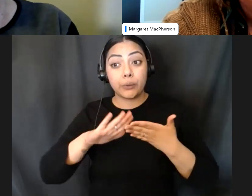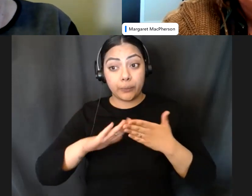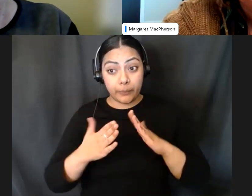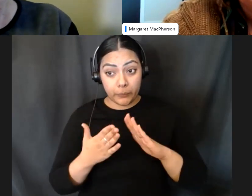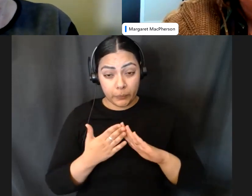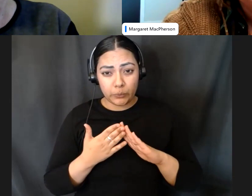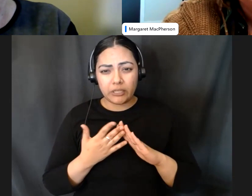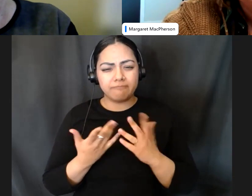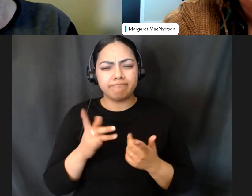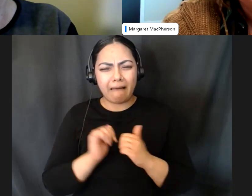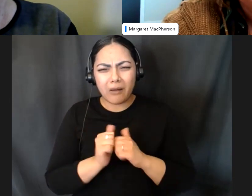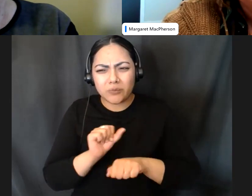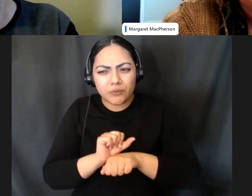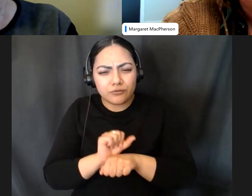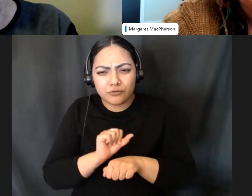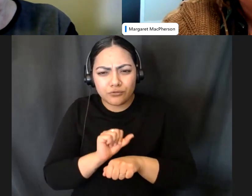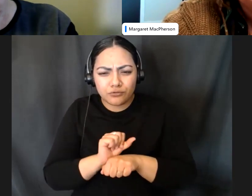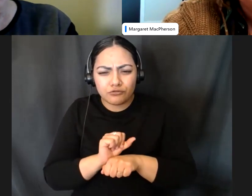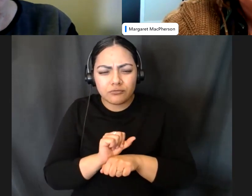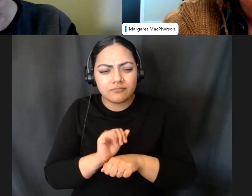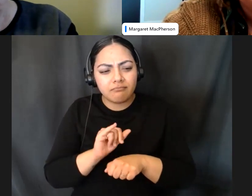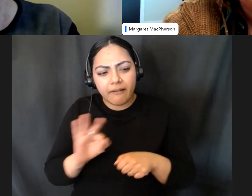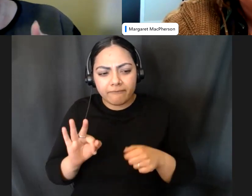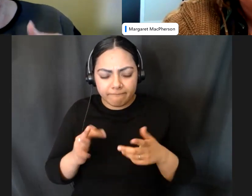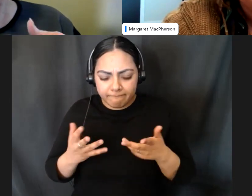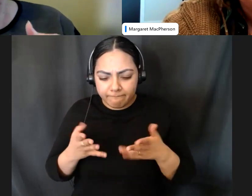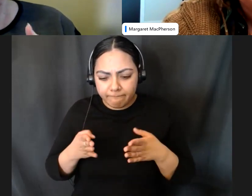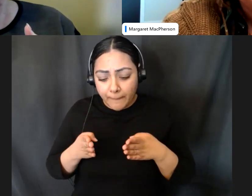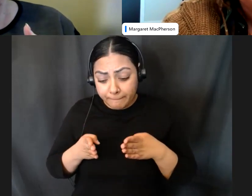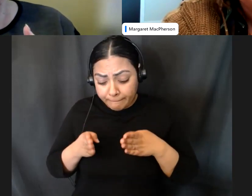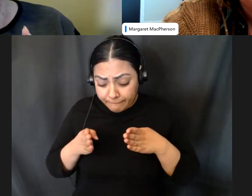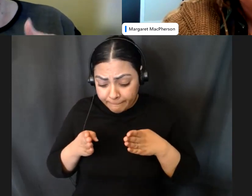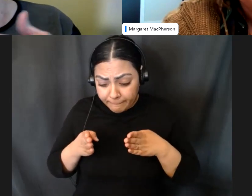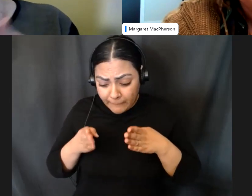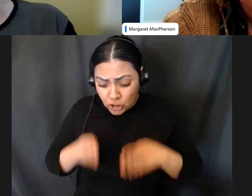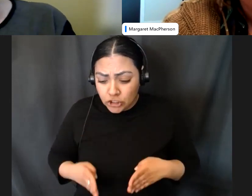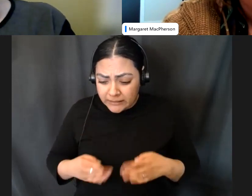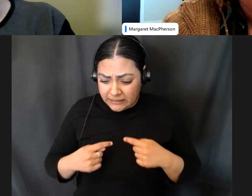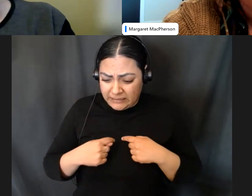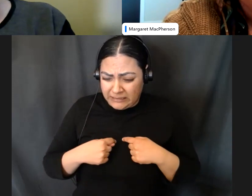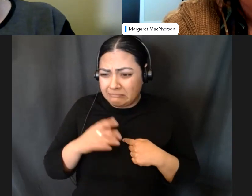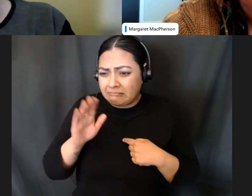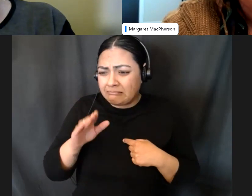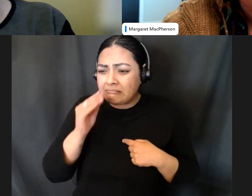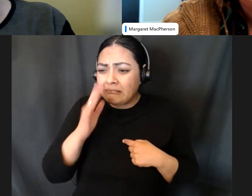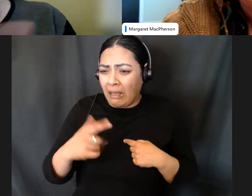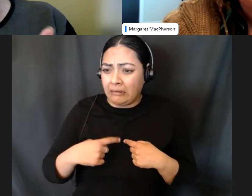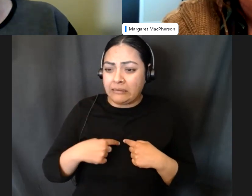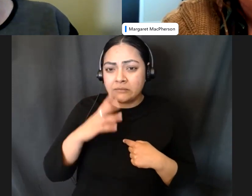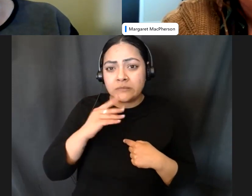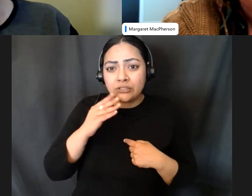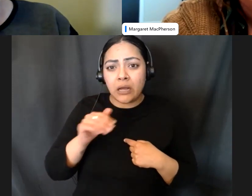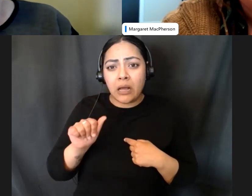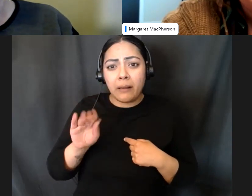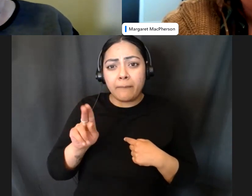like how it would work with somebody who had revealed that they were being abused. So if you want Mm, to do the government thing first, I